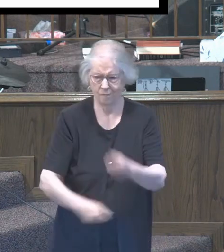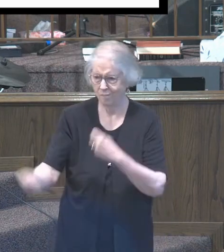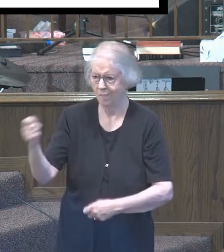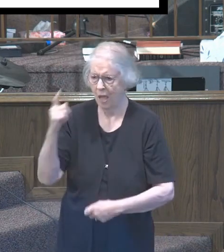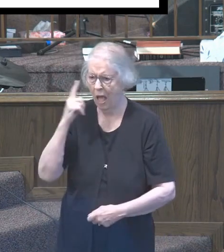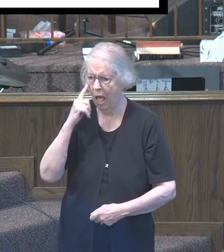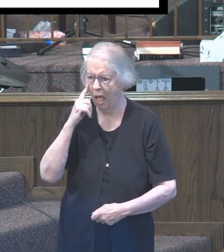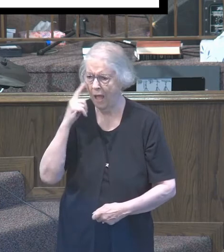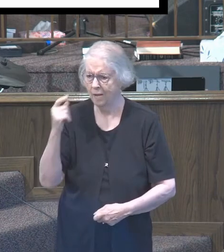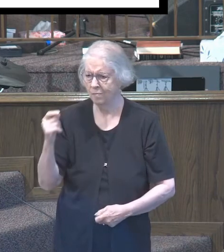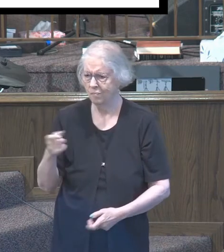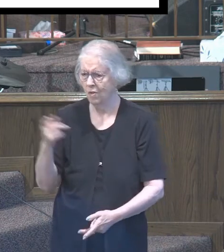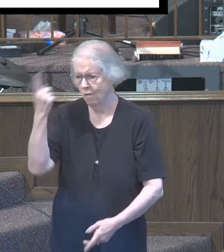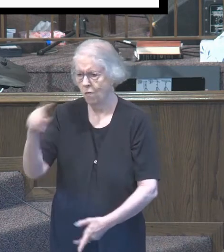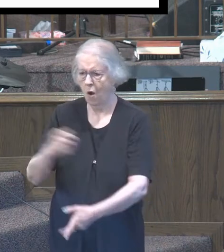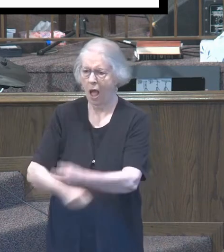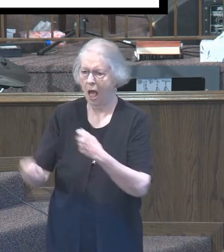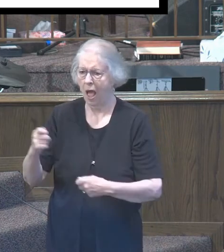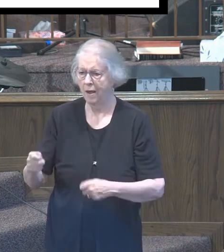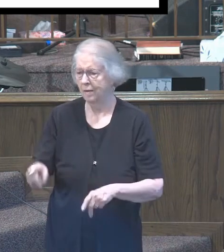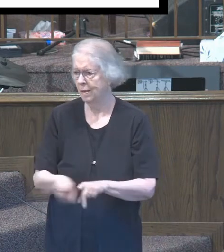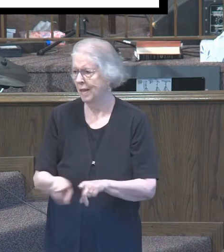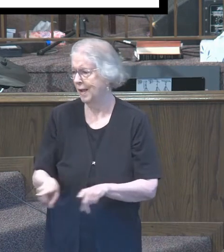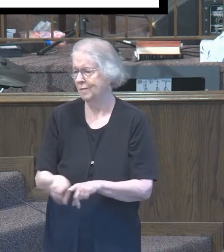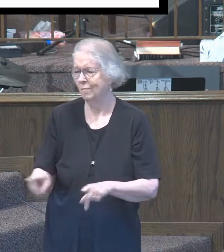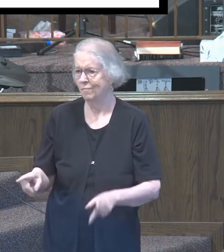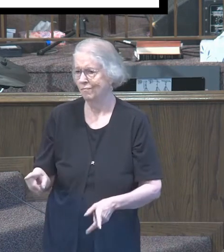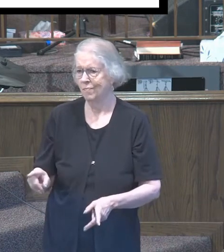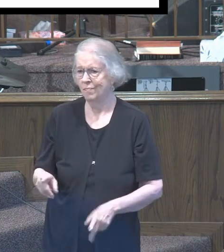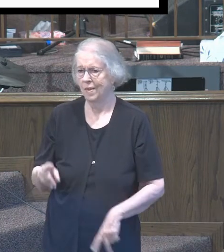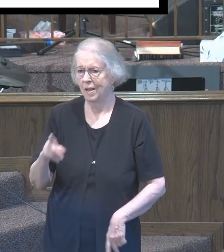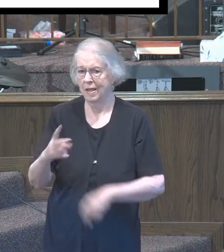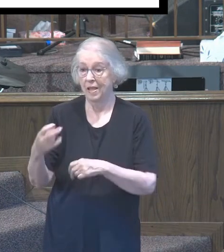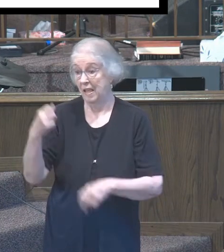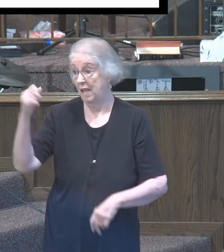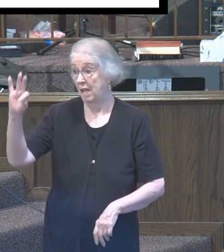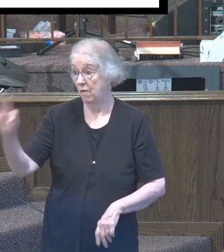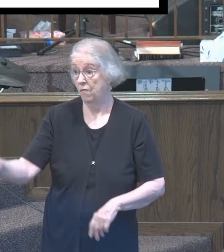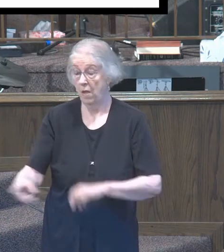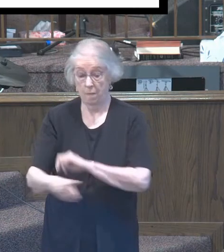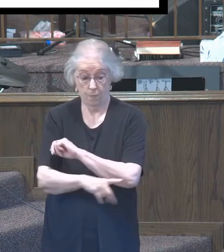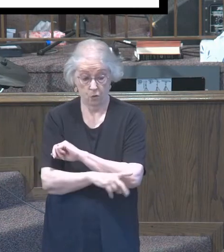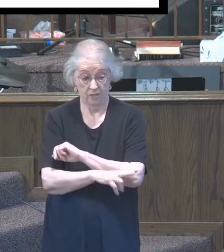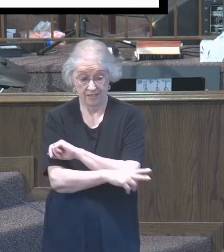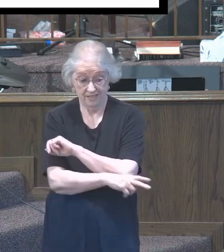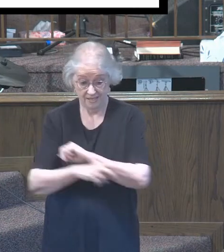propose. Don't hit back at all. If someone strikes you, stand there and take